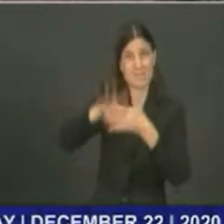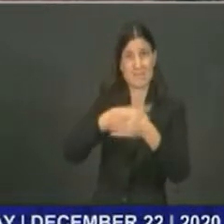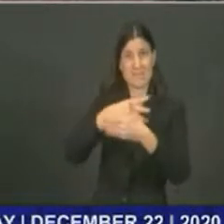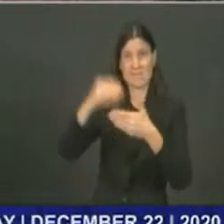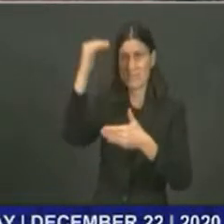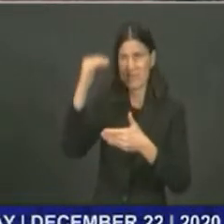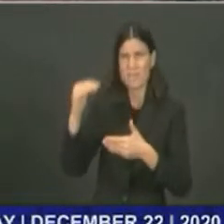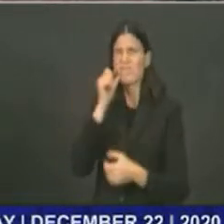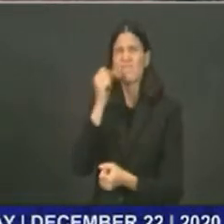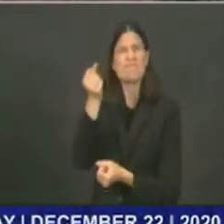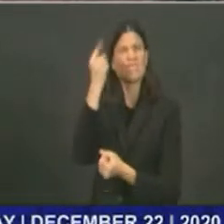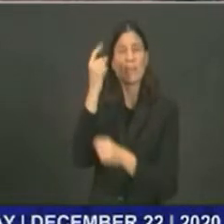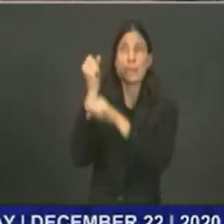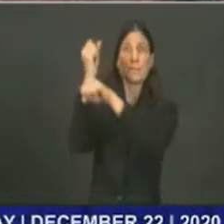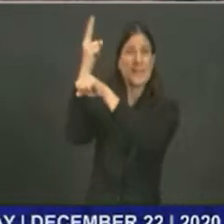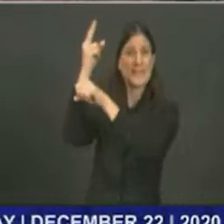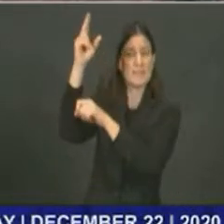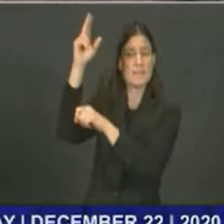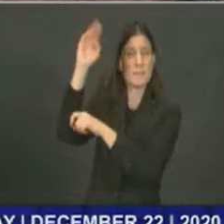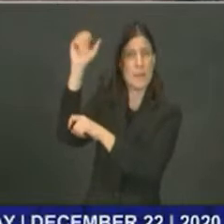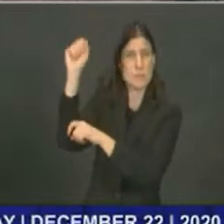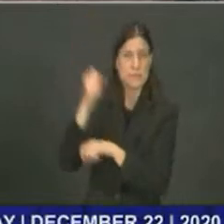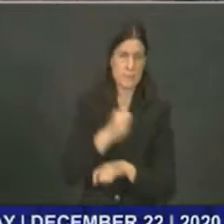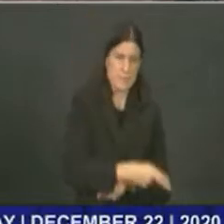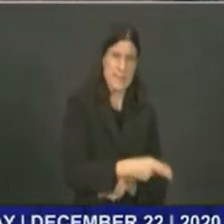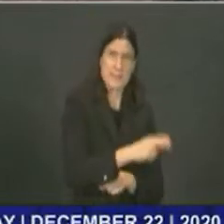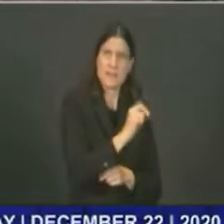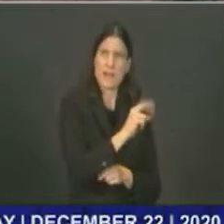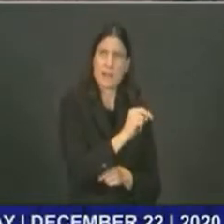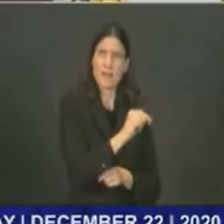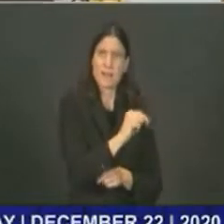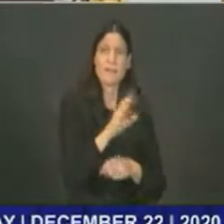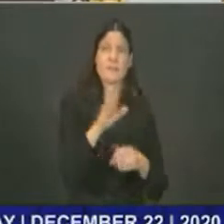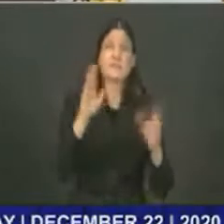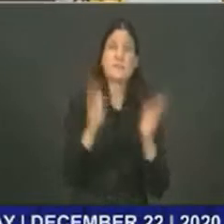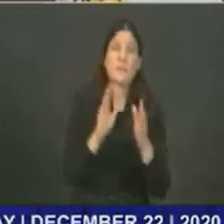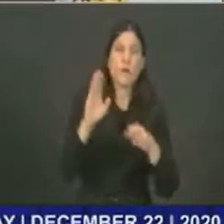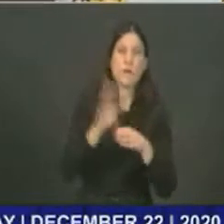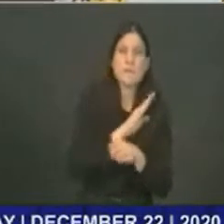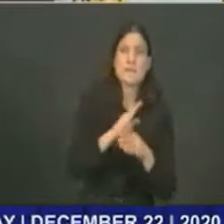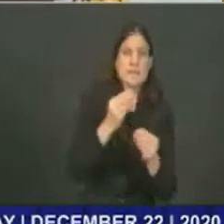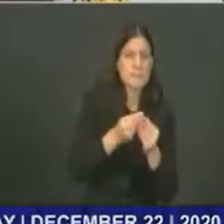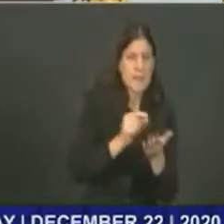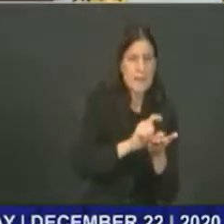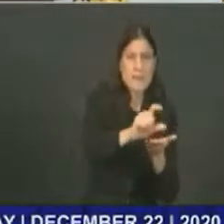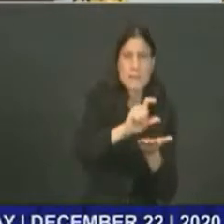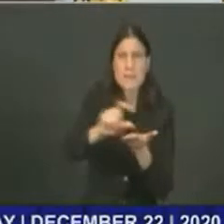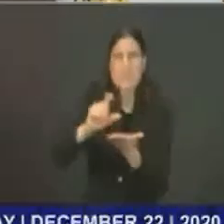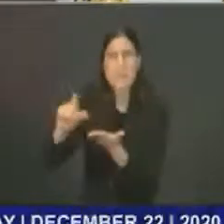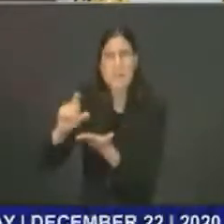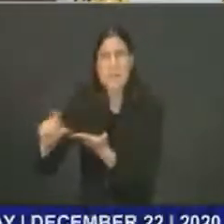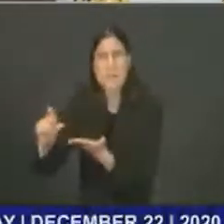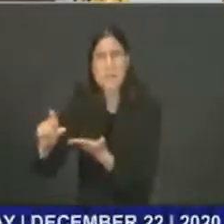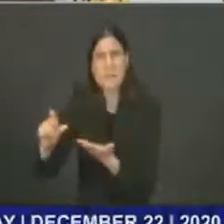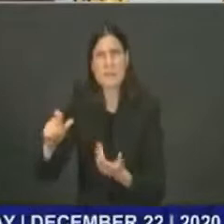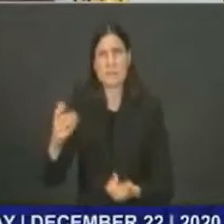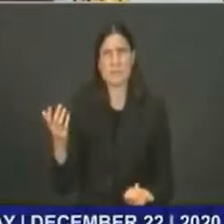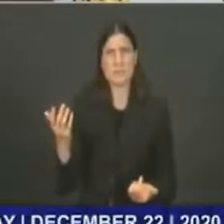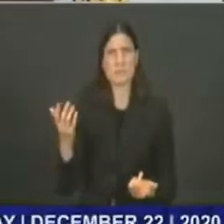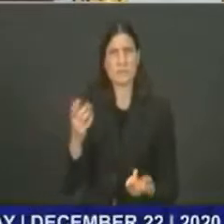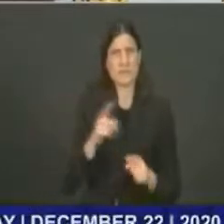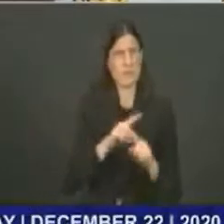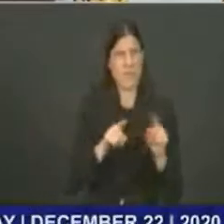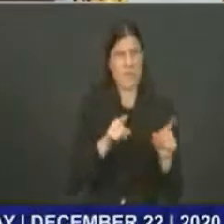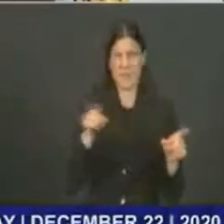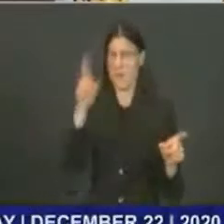greater share. Can you just detail why so much of it went to the hospitals, more than half of that $488 million to business and economic support,